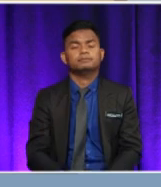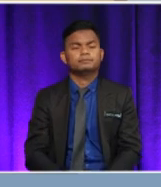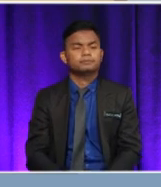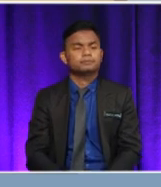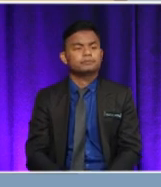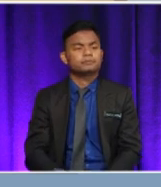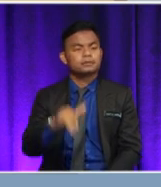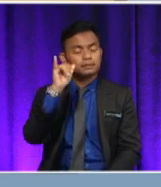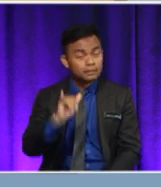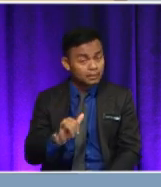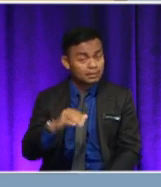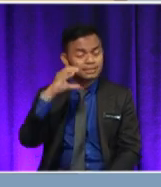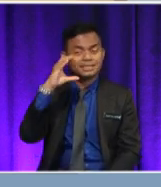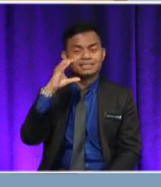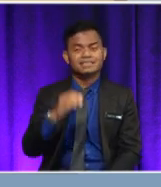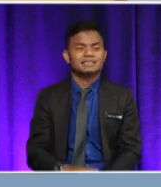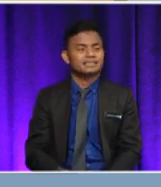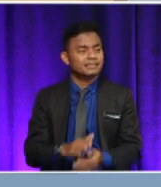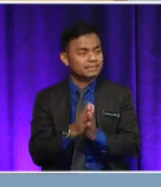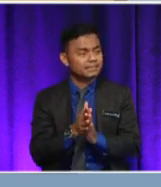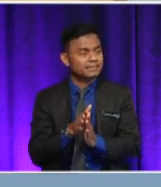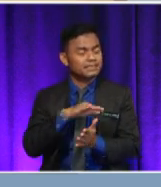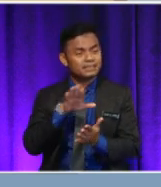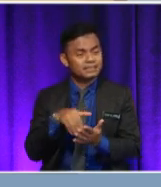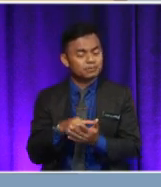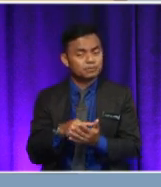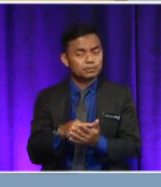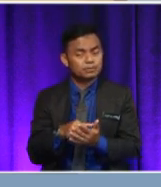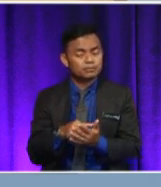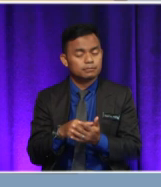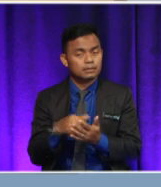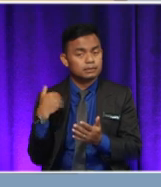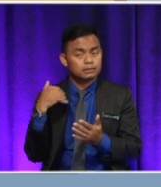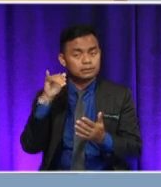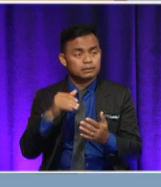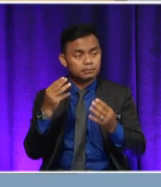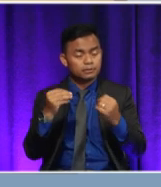Yep, it's C. So would anyone like to tell us why it's C?